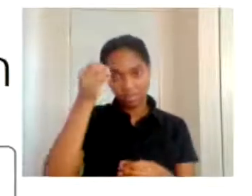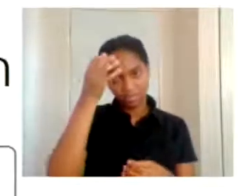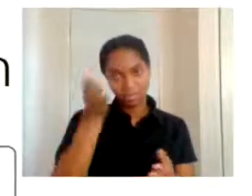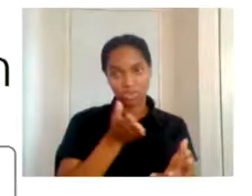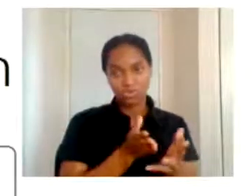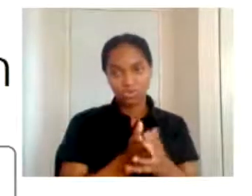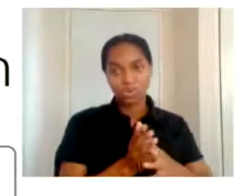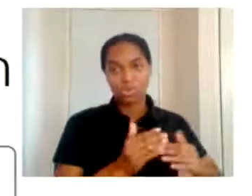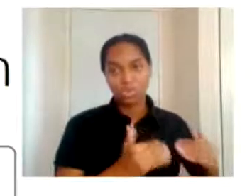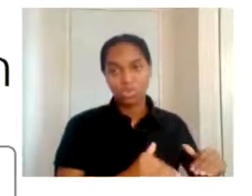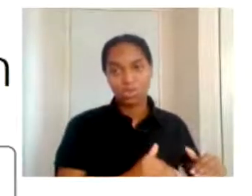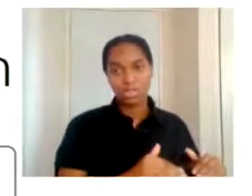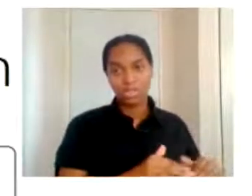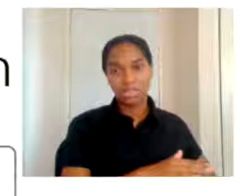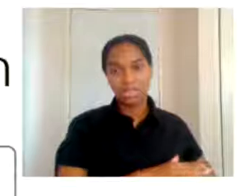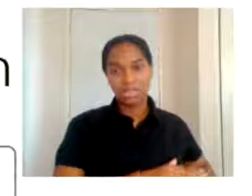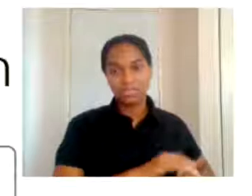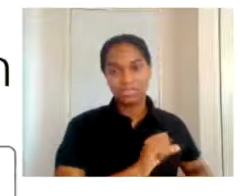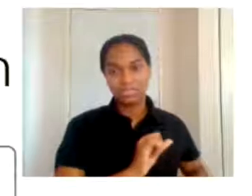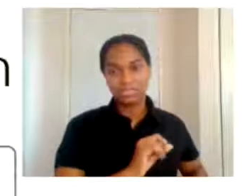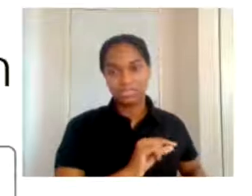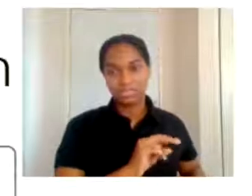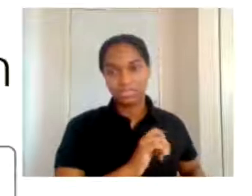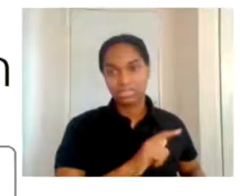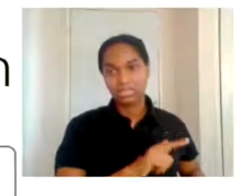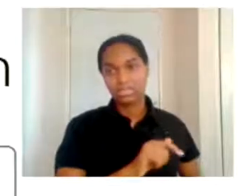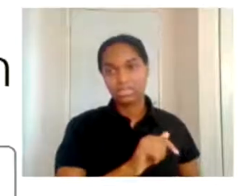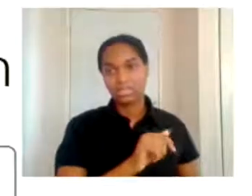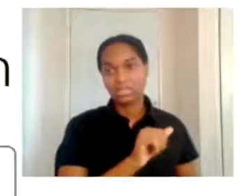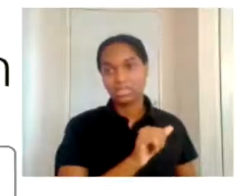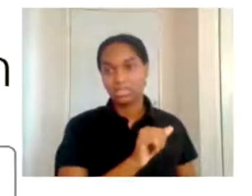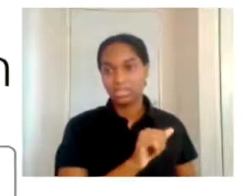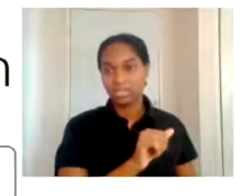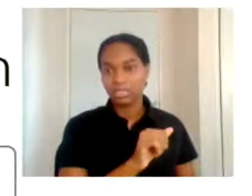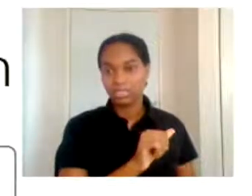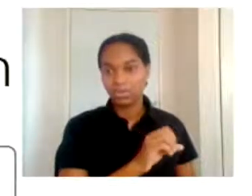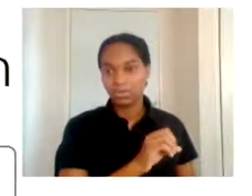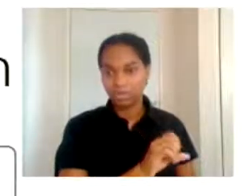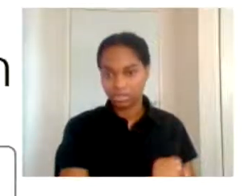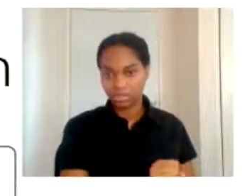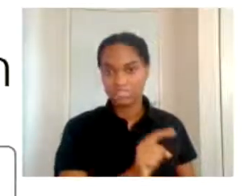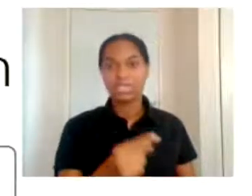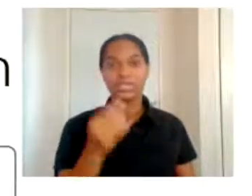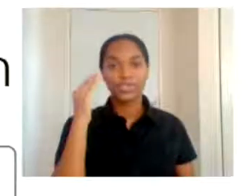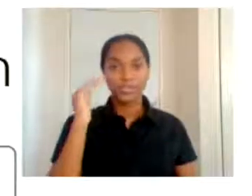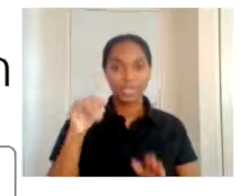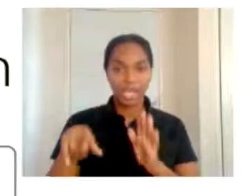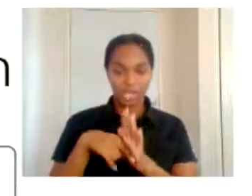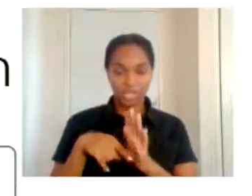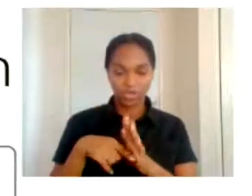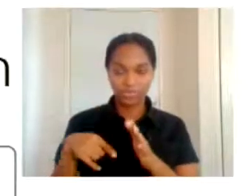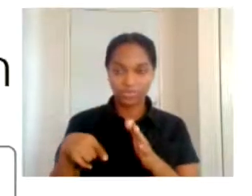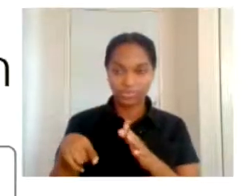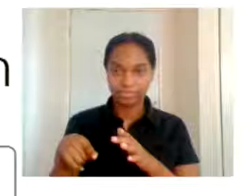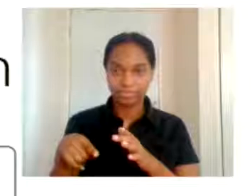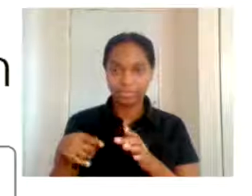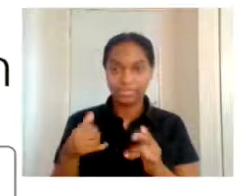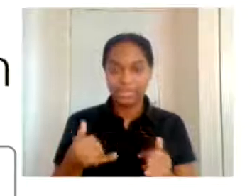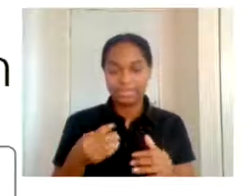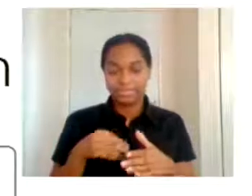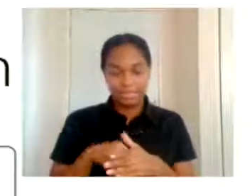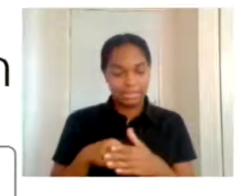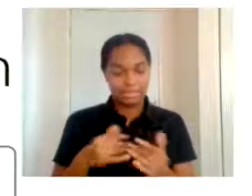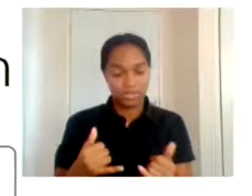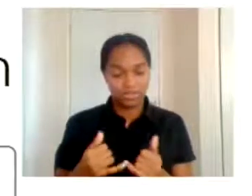level signal LOS, it actually informed the BA, hey, there's an alert coming in, time to render it. So